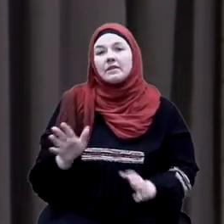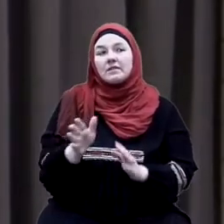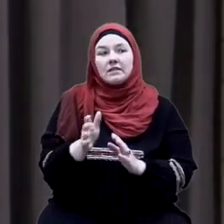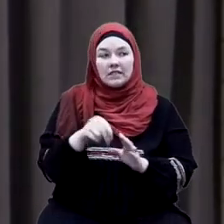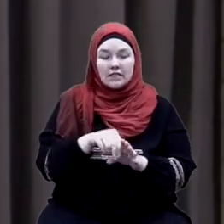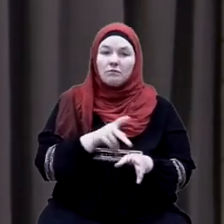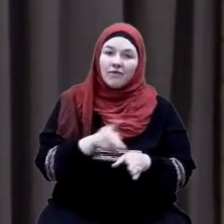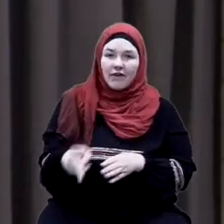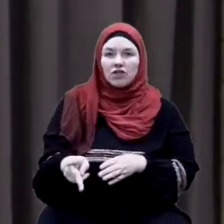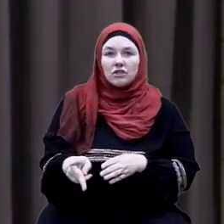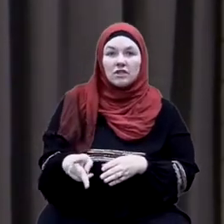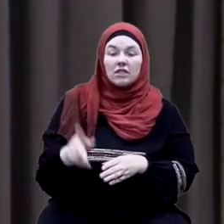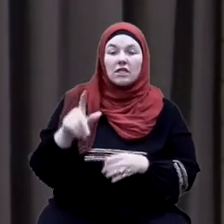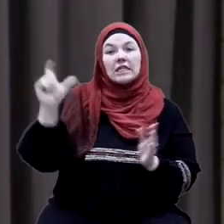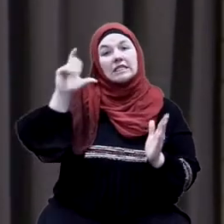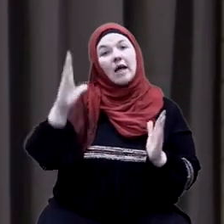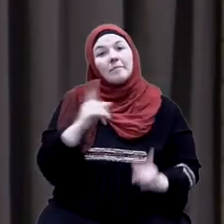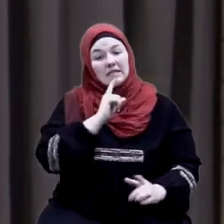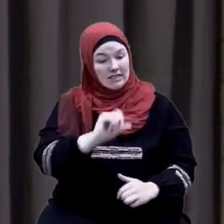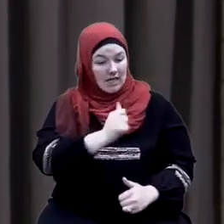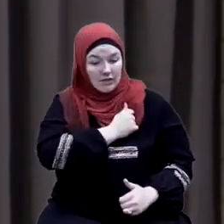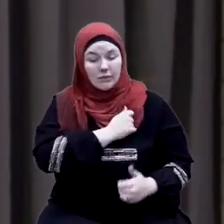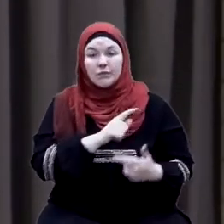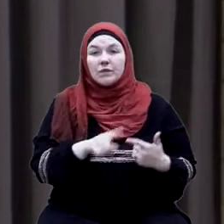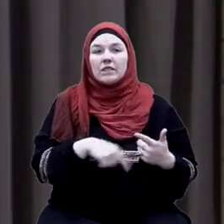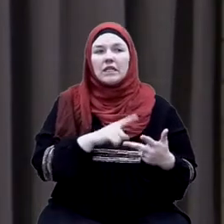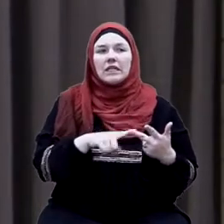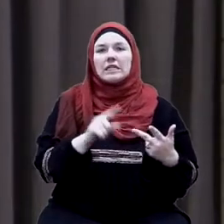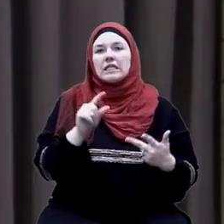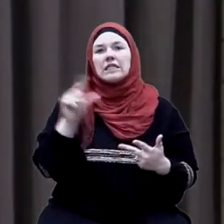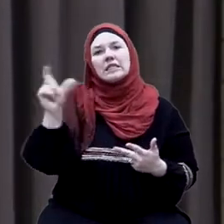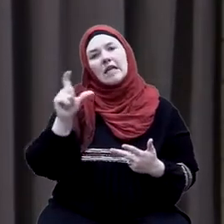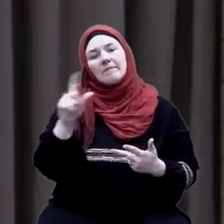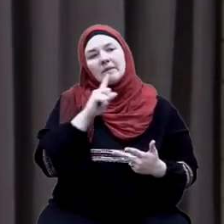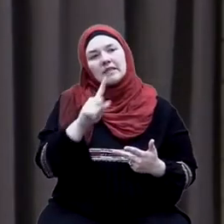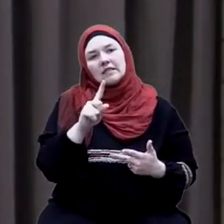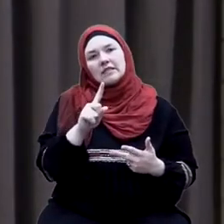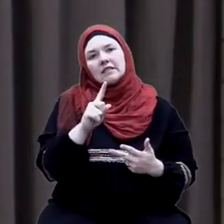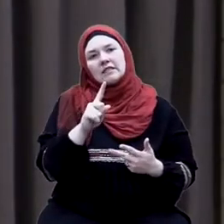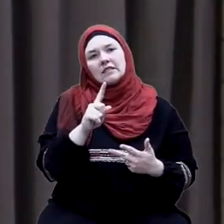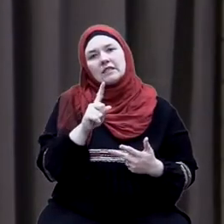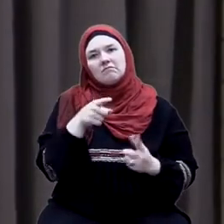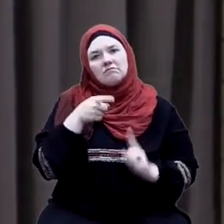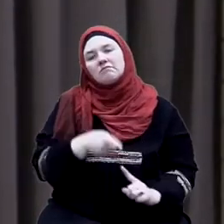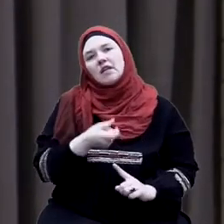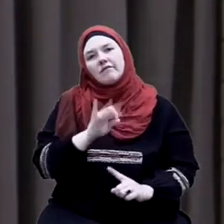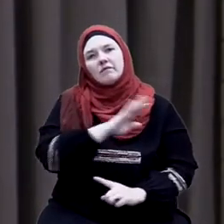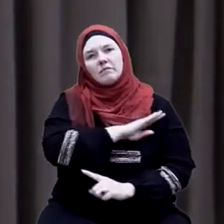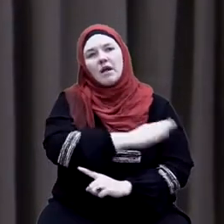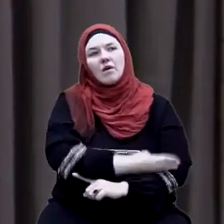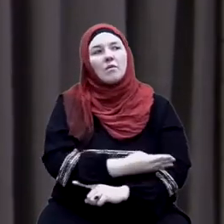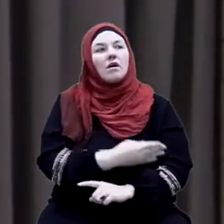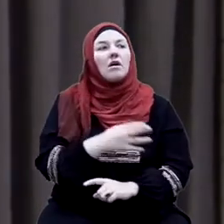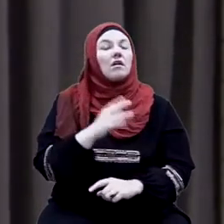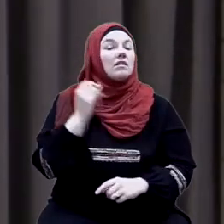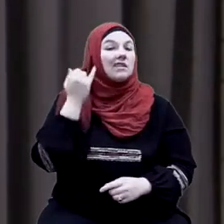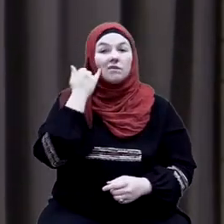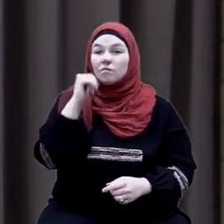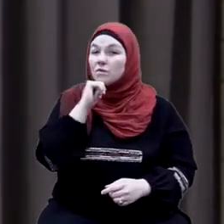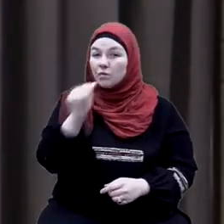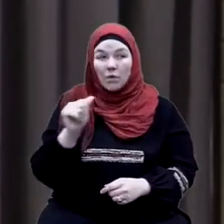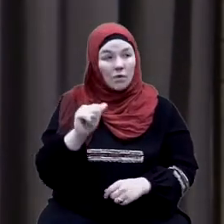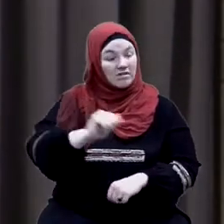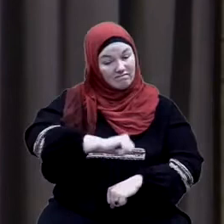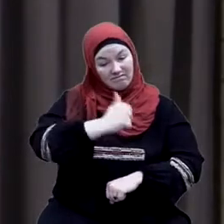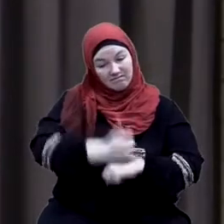profession. Islam is an attitude. Islam is the source of power. And unless we